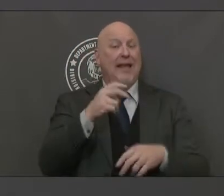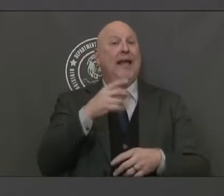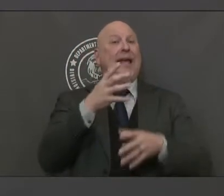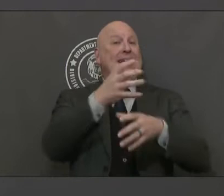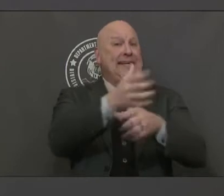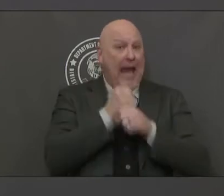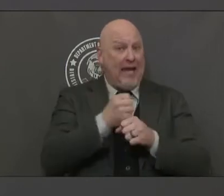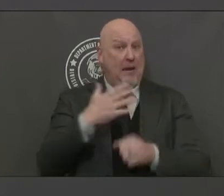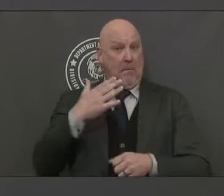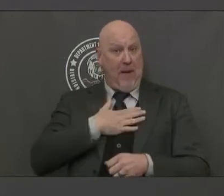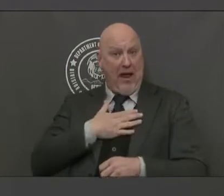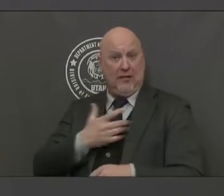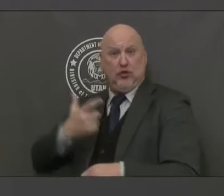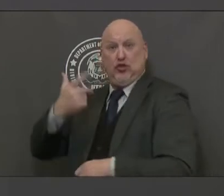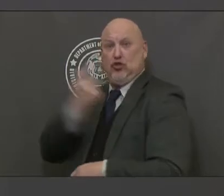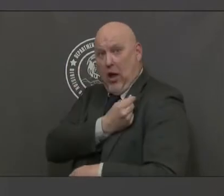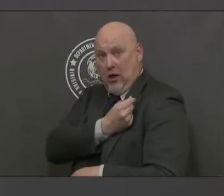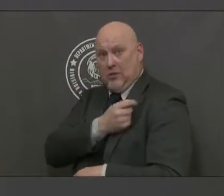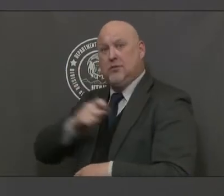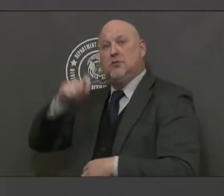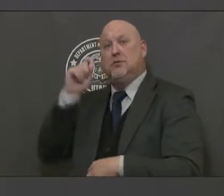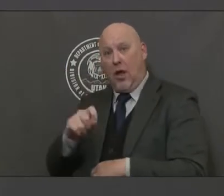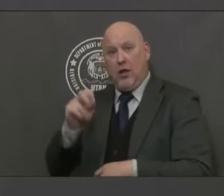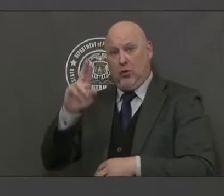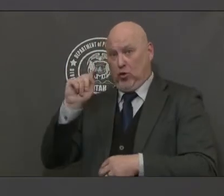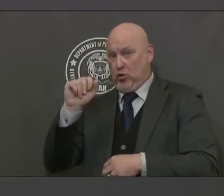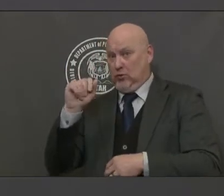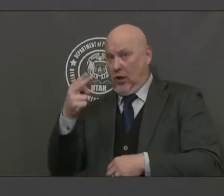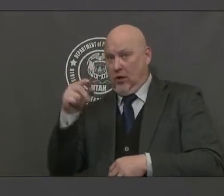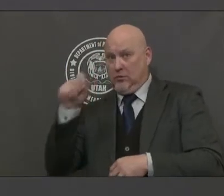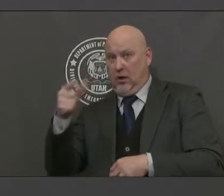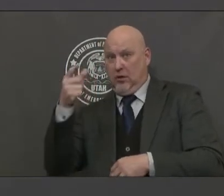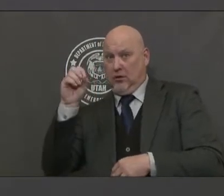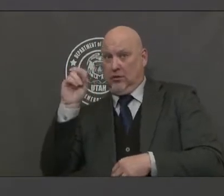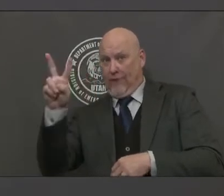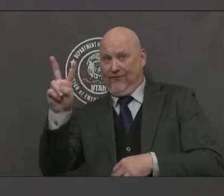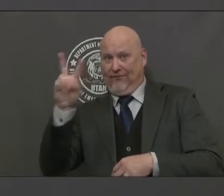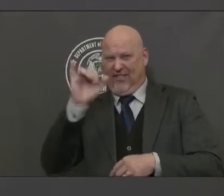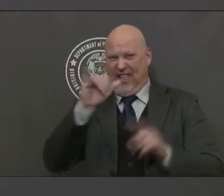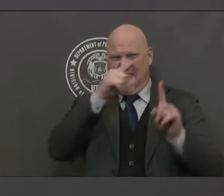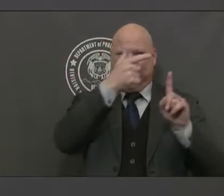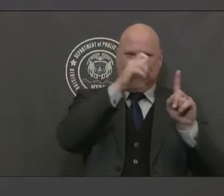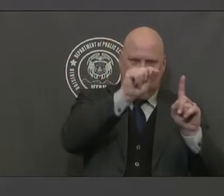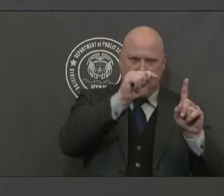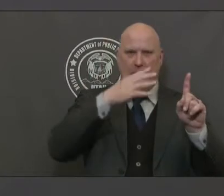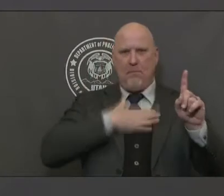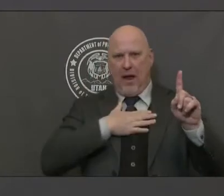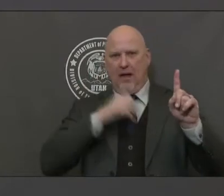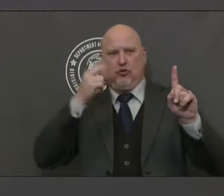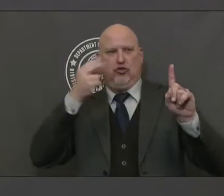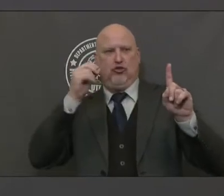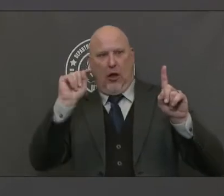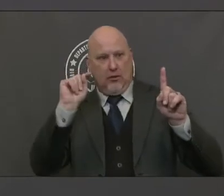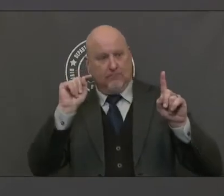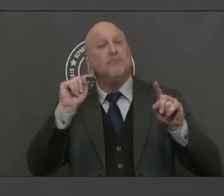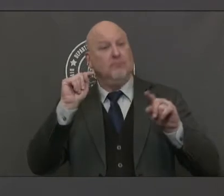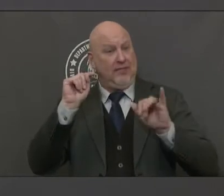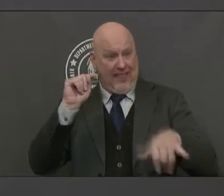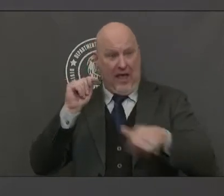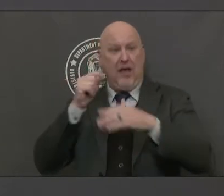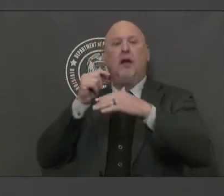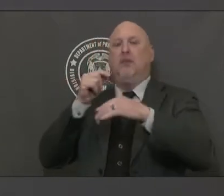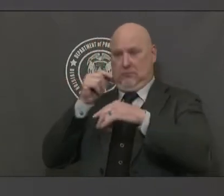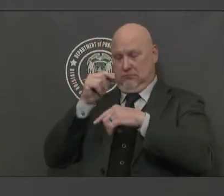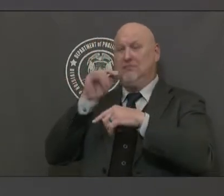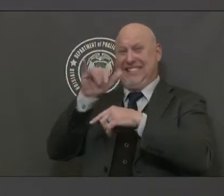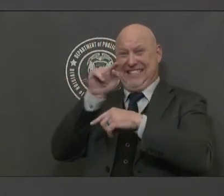that you can click in addition to your county links, and then some of the Smiths and Walmarts and other vaccine